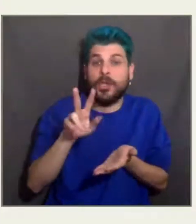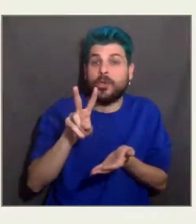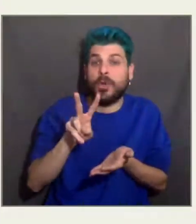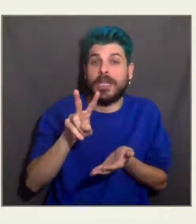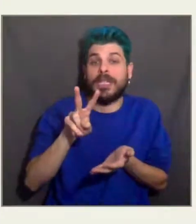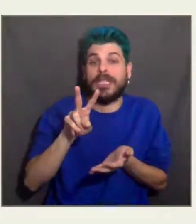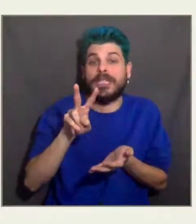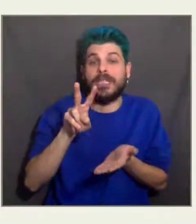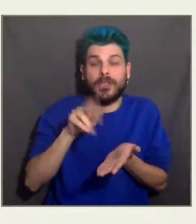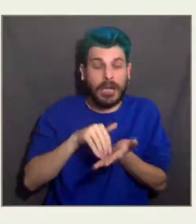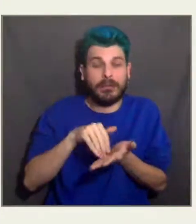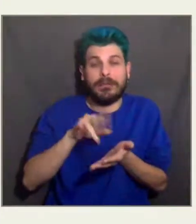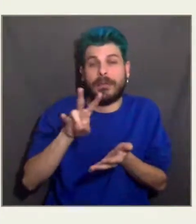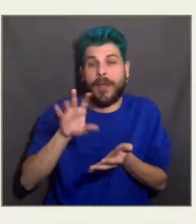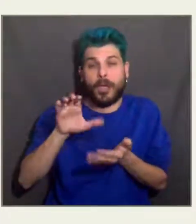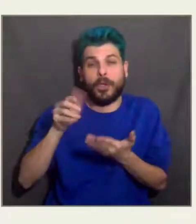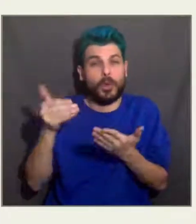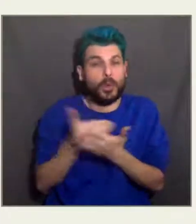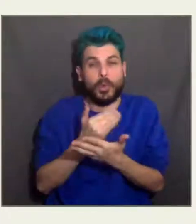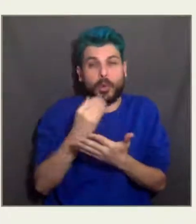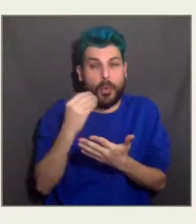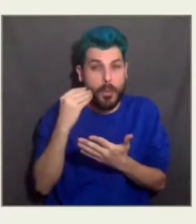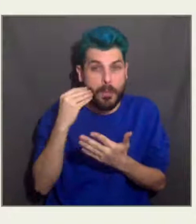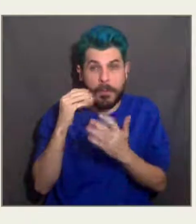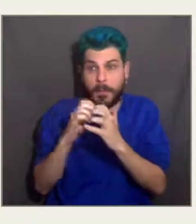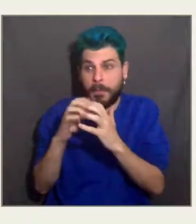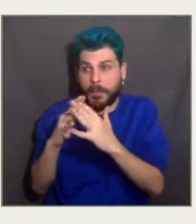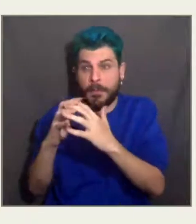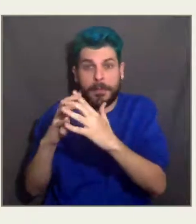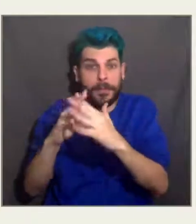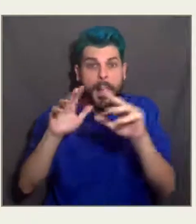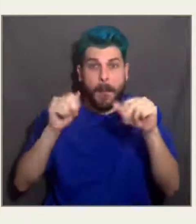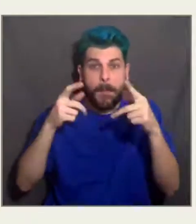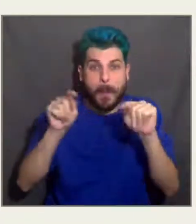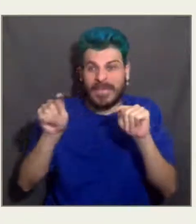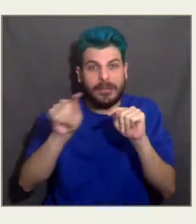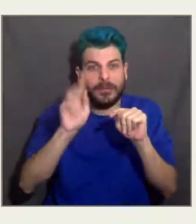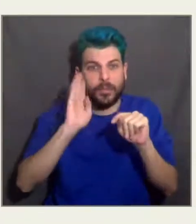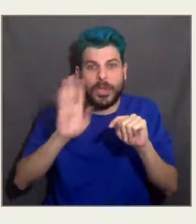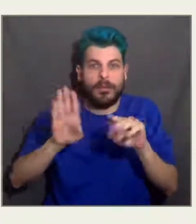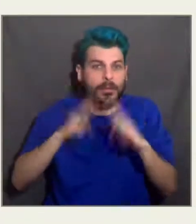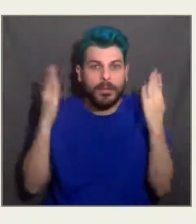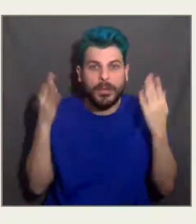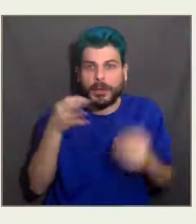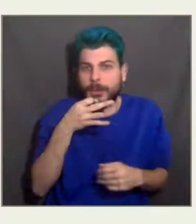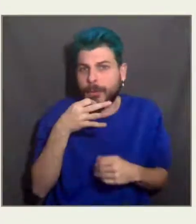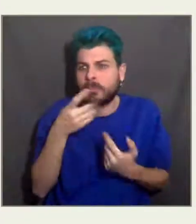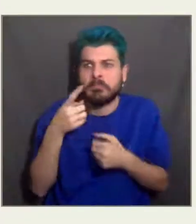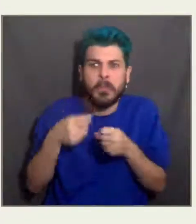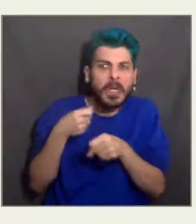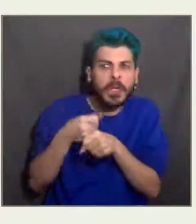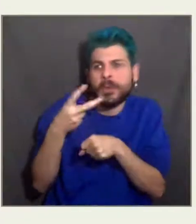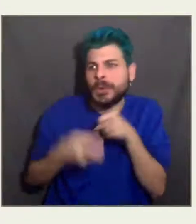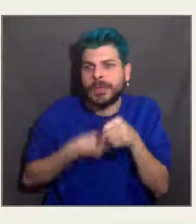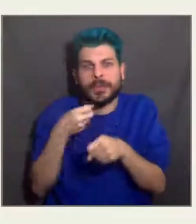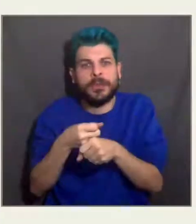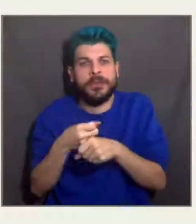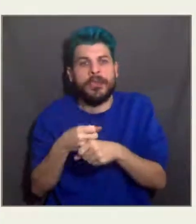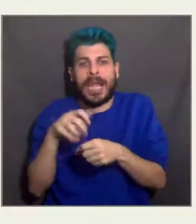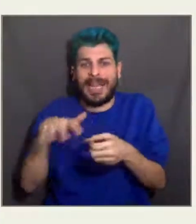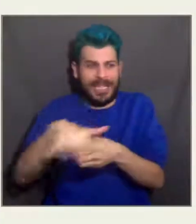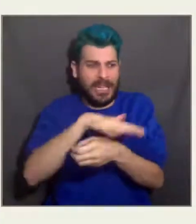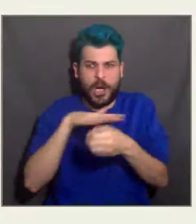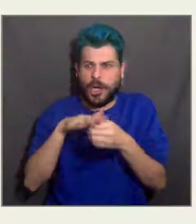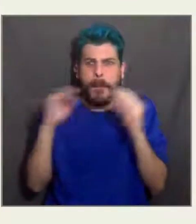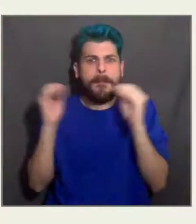be coming online in the next year or two. And we also have been cleaning up the region. So all